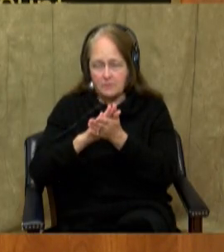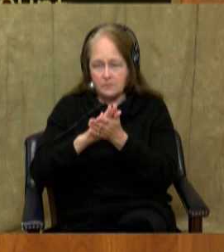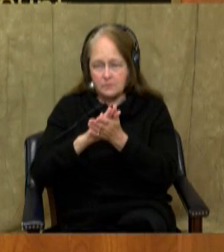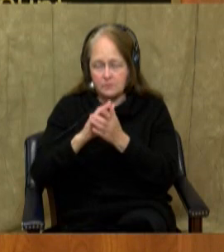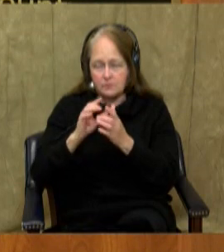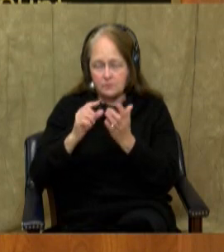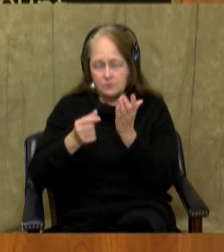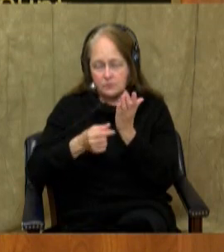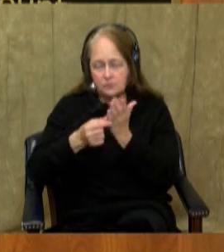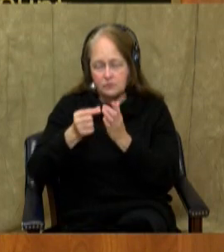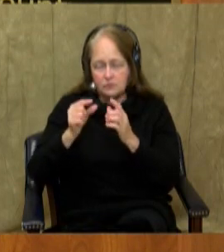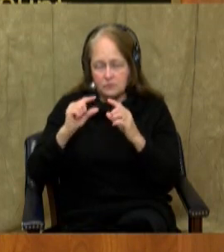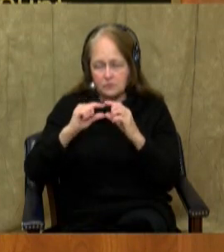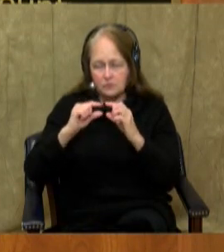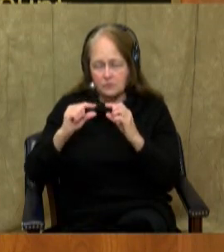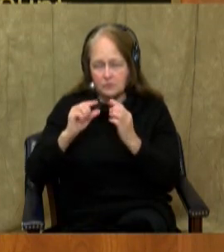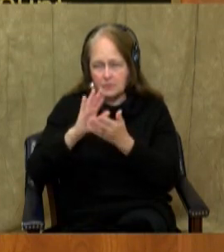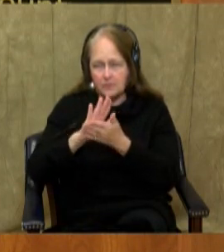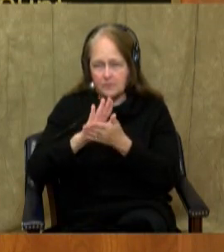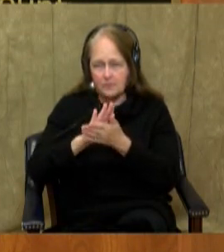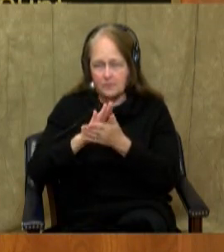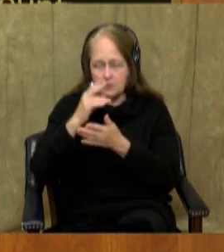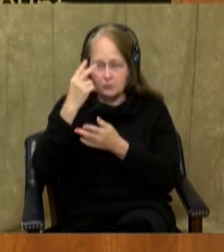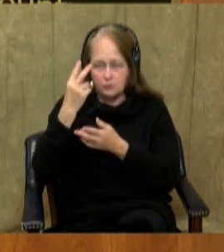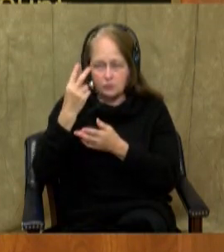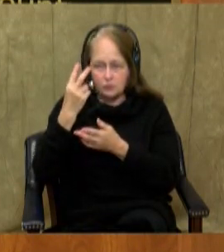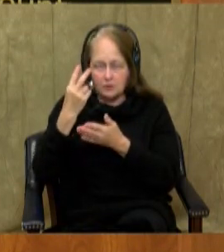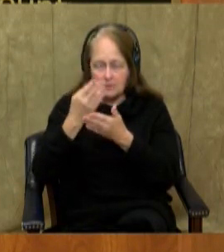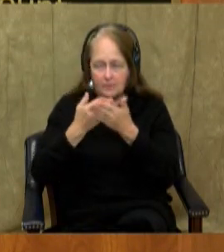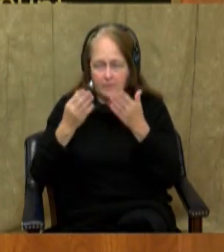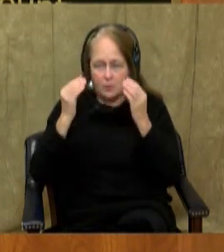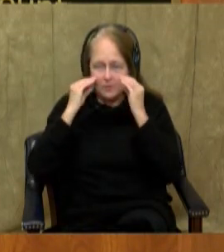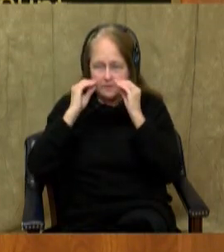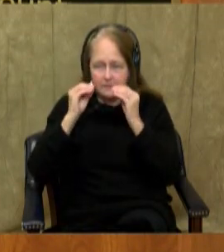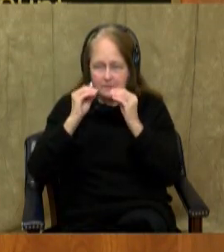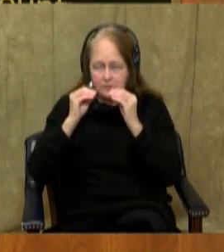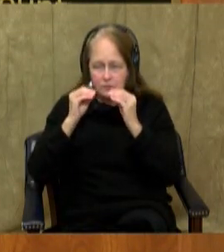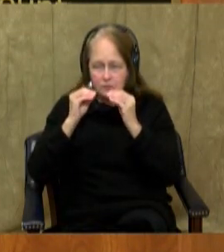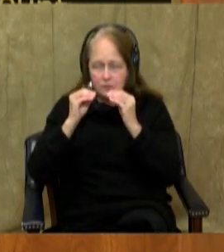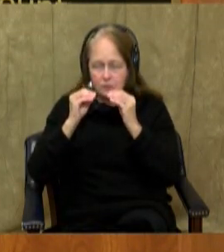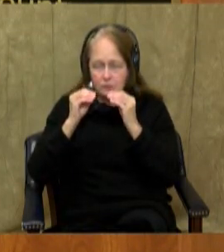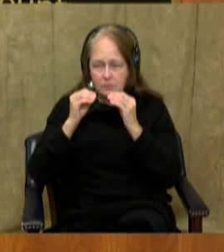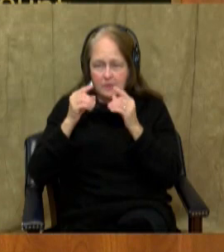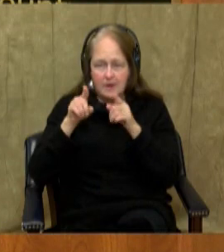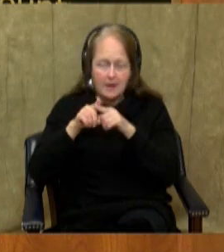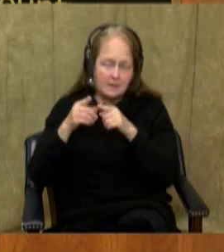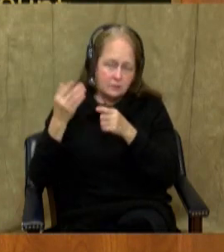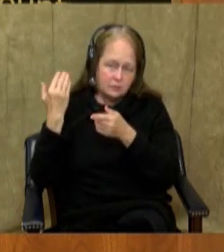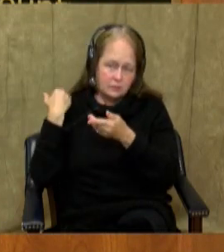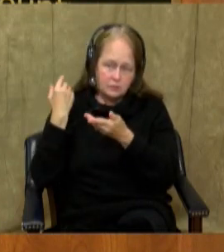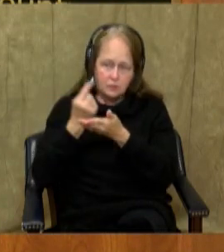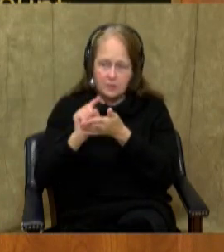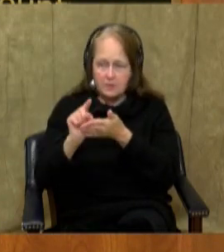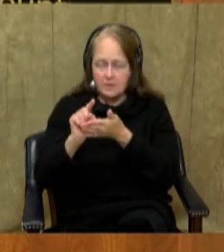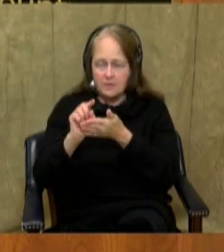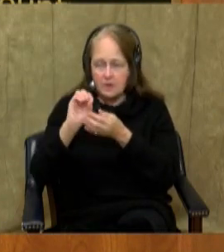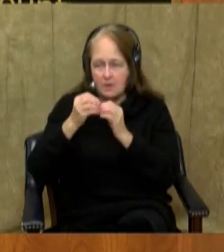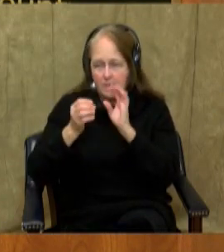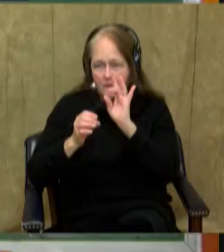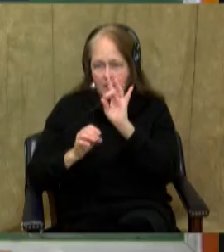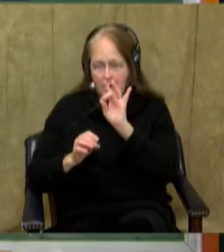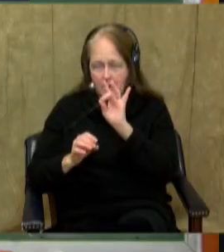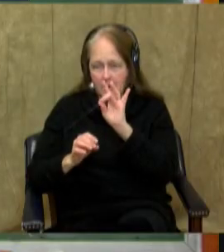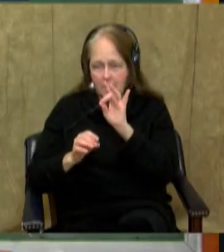All right. Now, our 2 standards that we are going to be dealing with are the same ones we had last week. Number